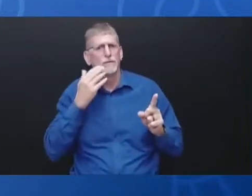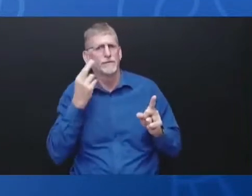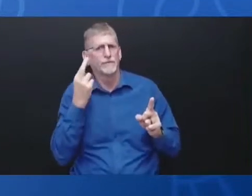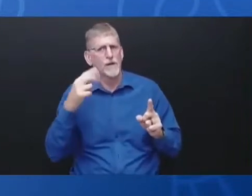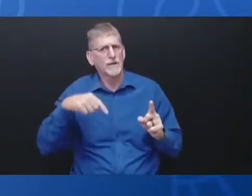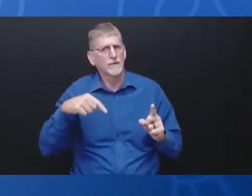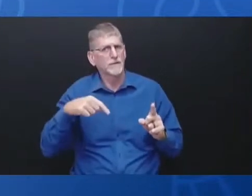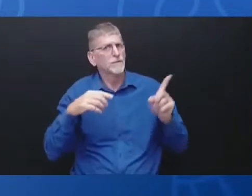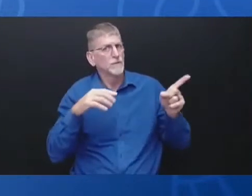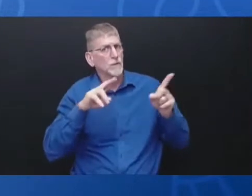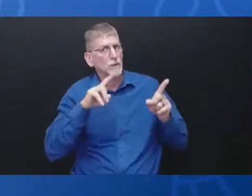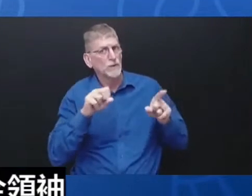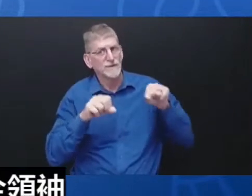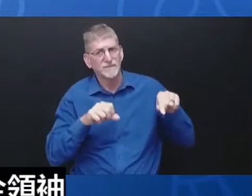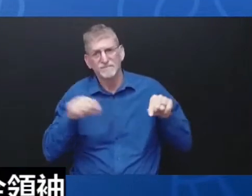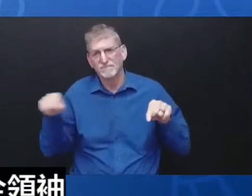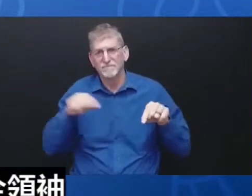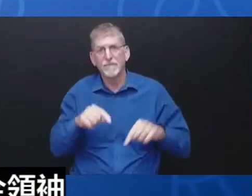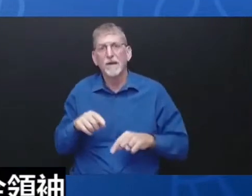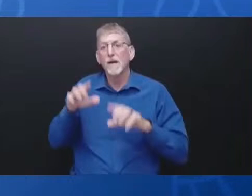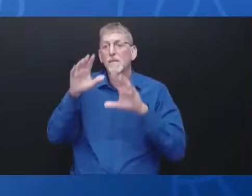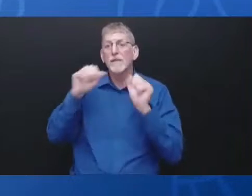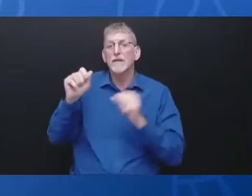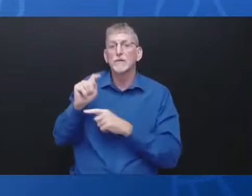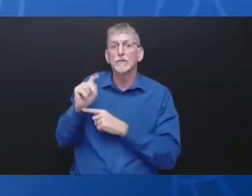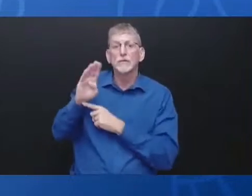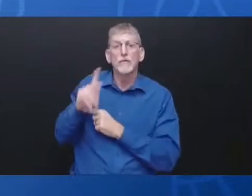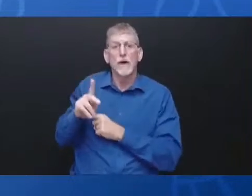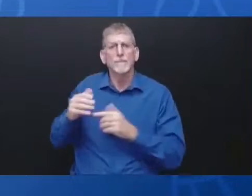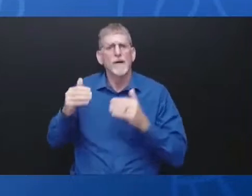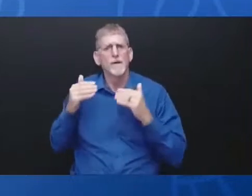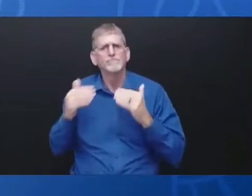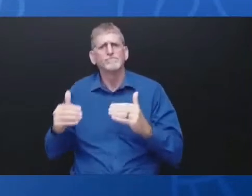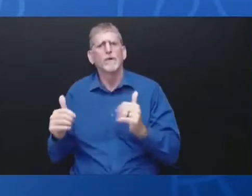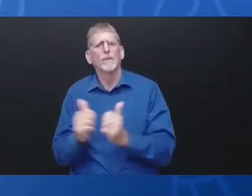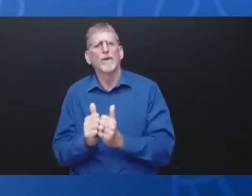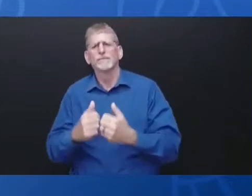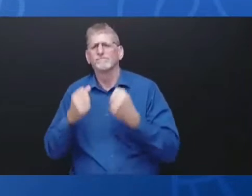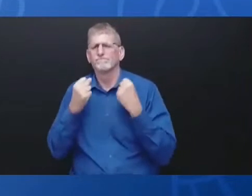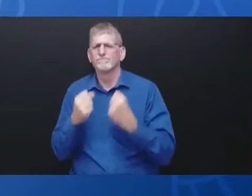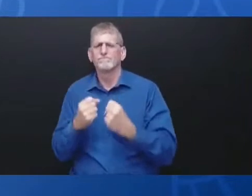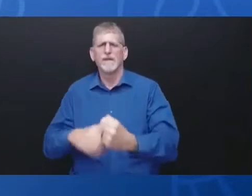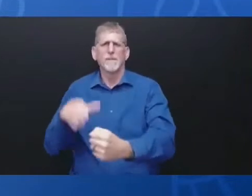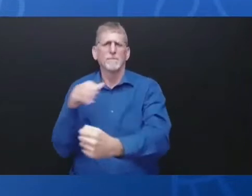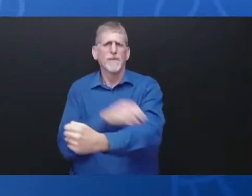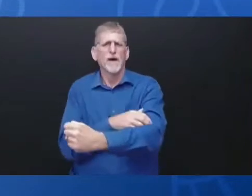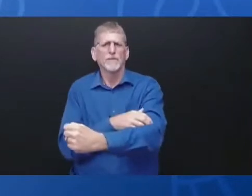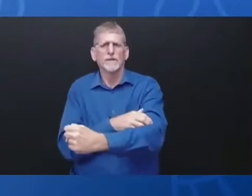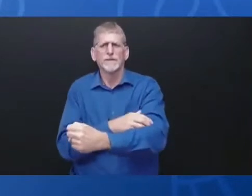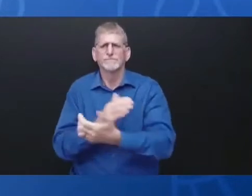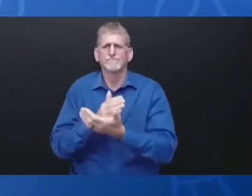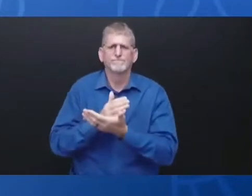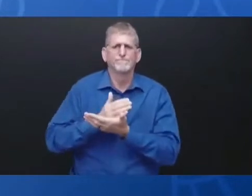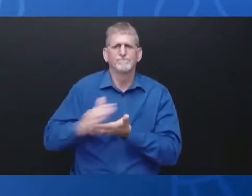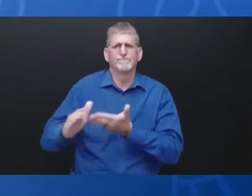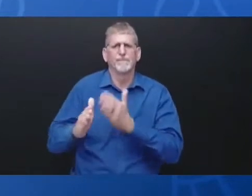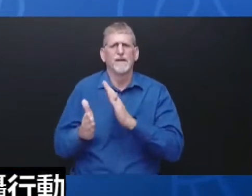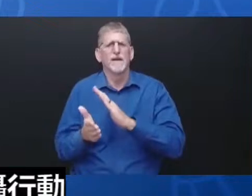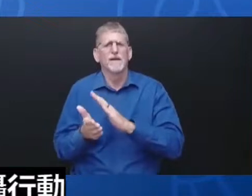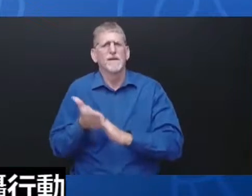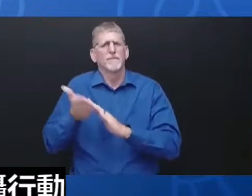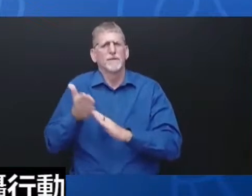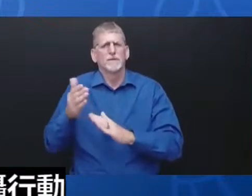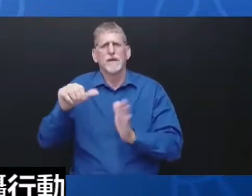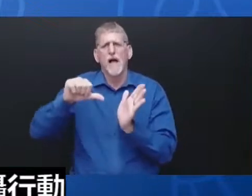decisive and powerful U.S. military deterrence operations against the Iranian-backed Houthi terrorists in Yemen. Following the strikes,